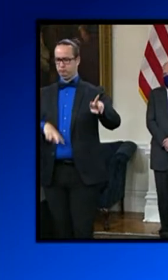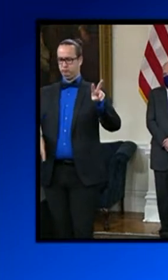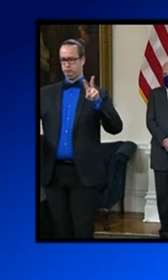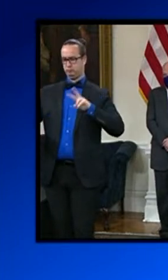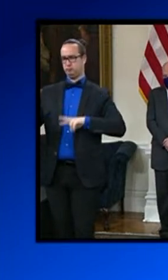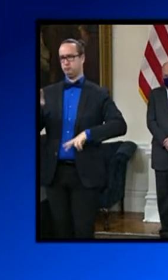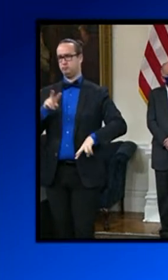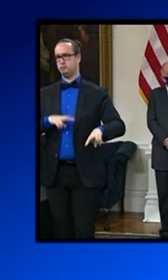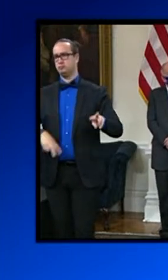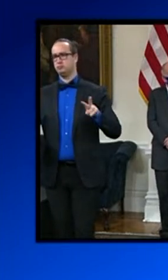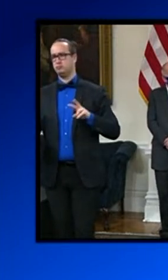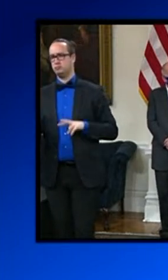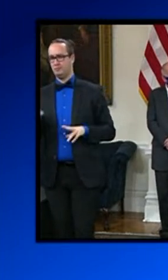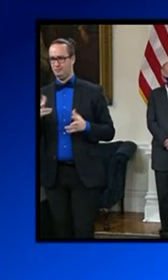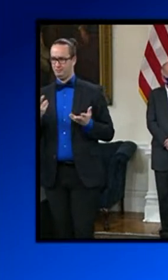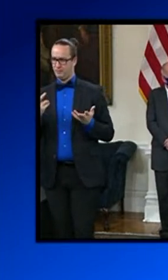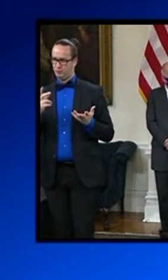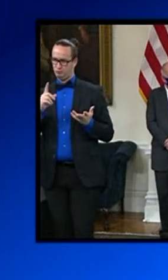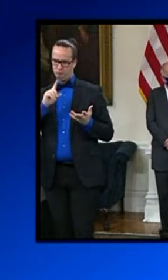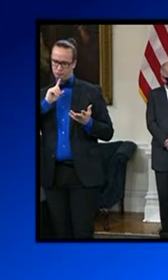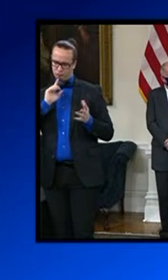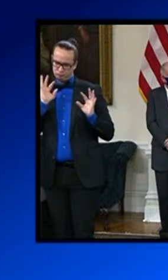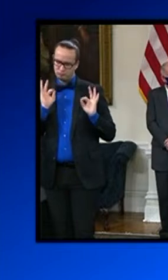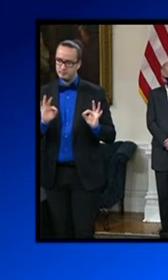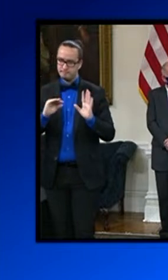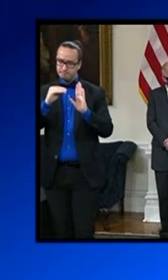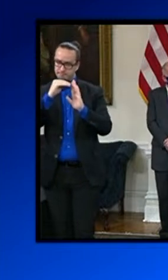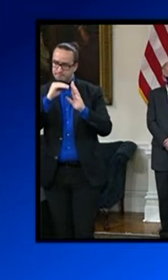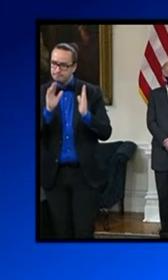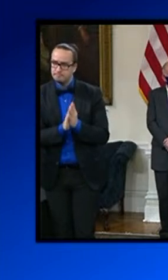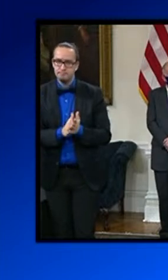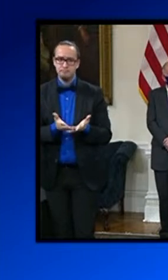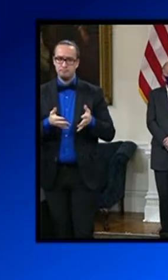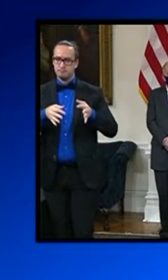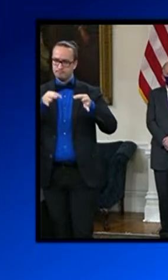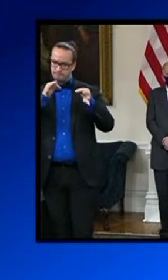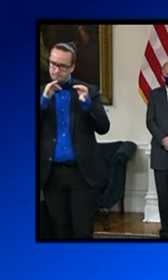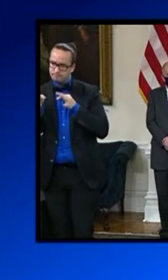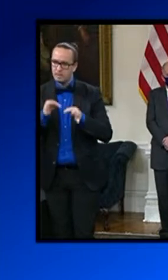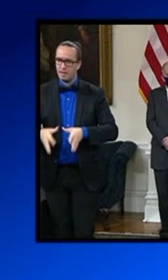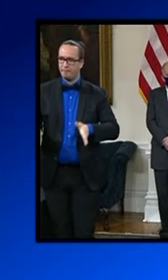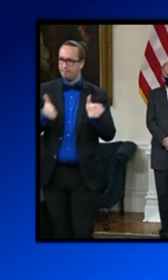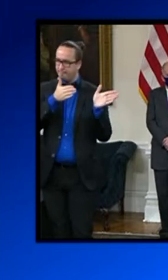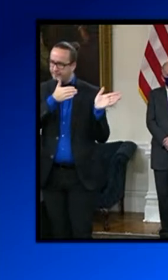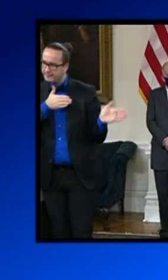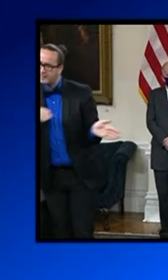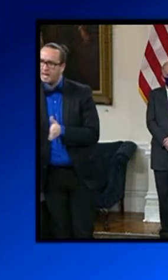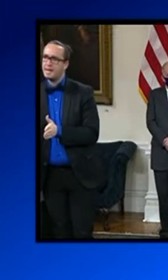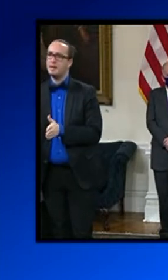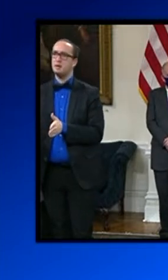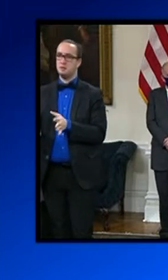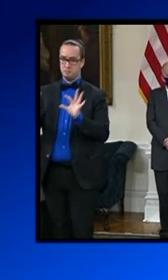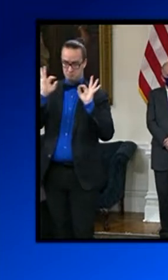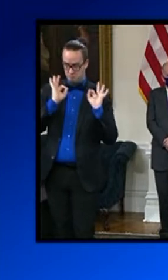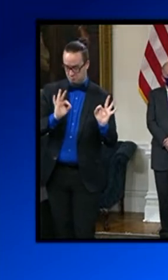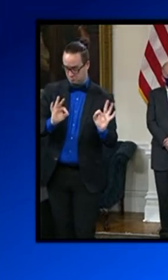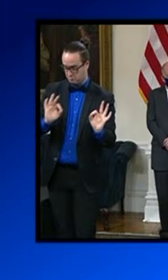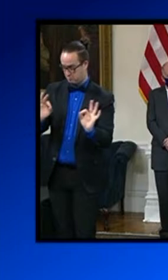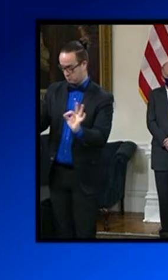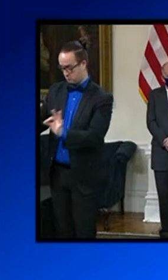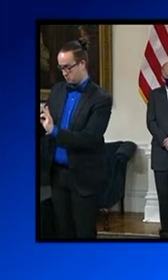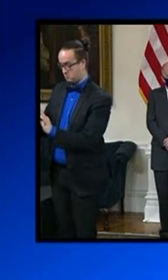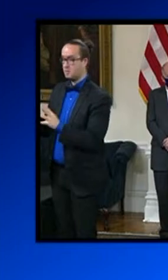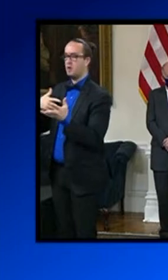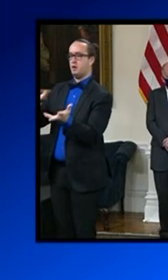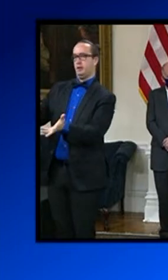consensus and that it is documented. And subsequently, we will forward that allocation for consideration. Step 6,